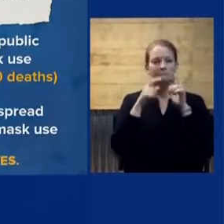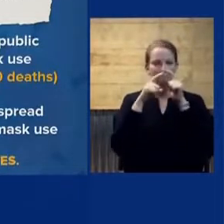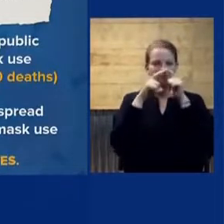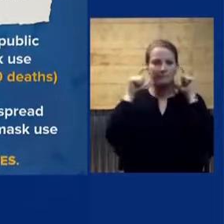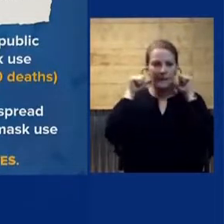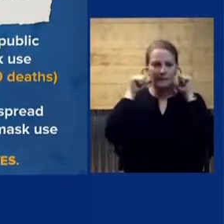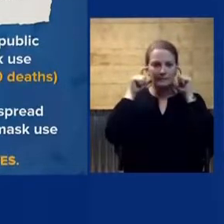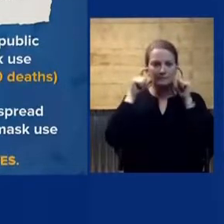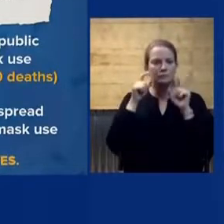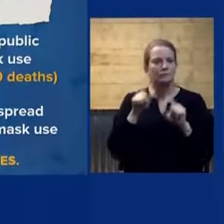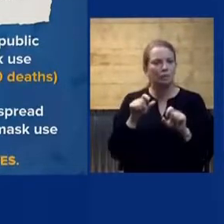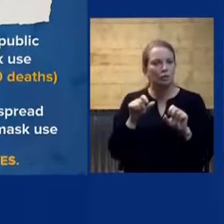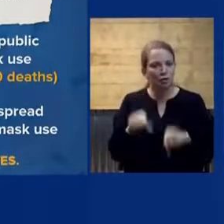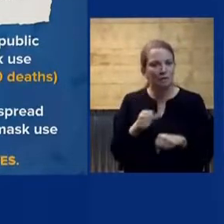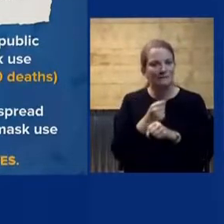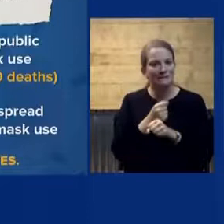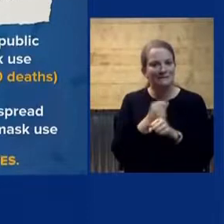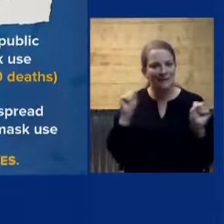people's lives?